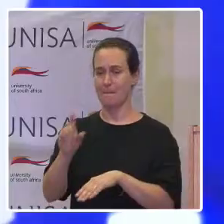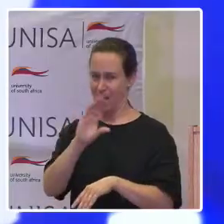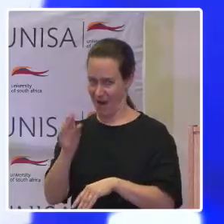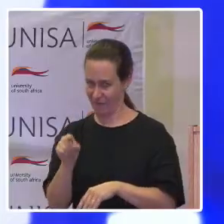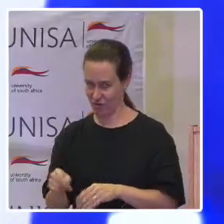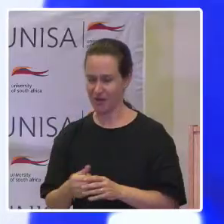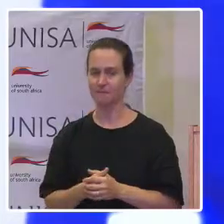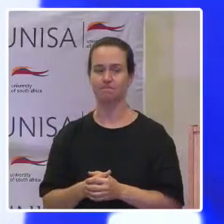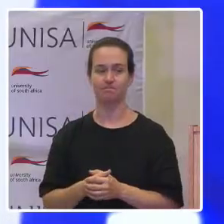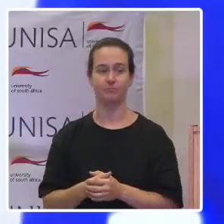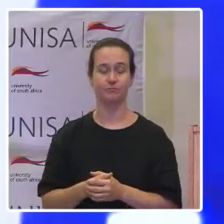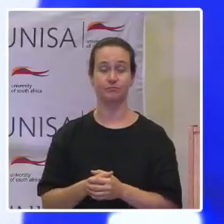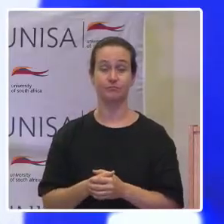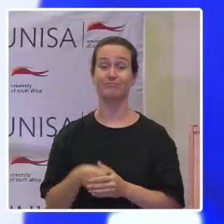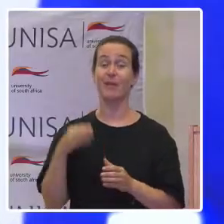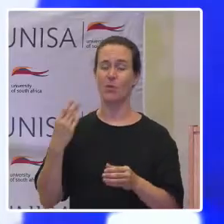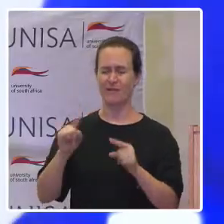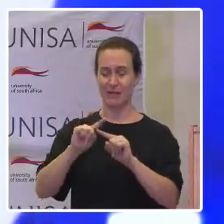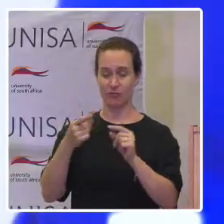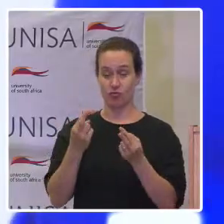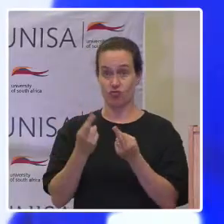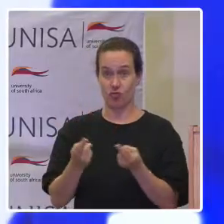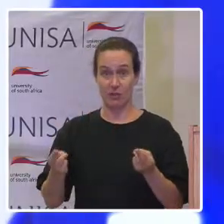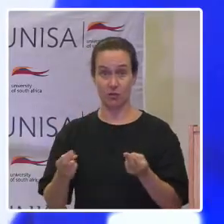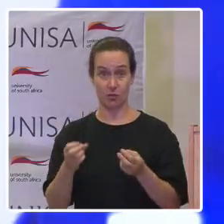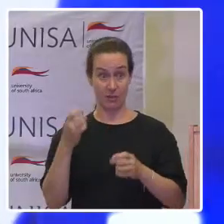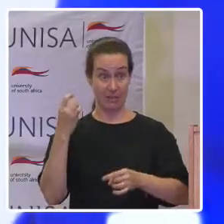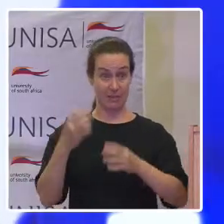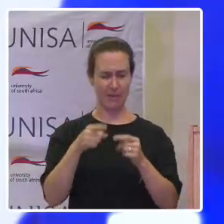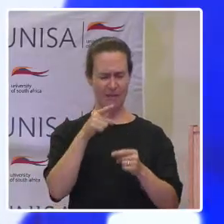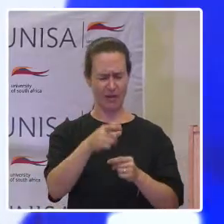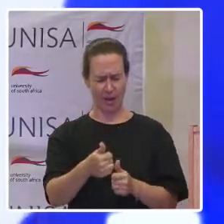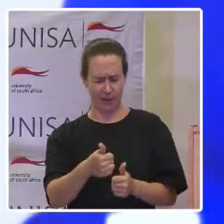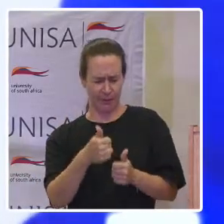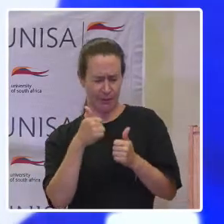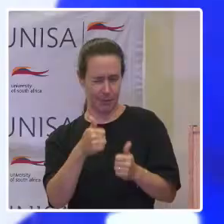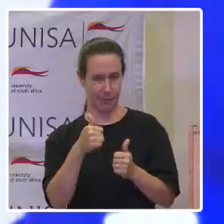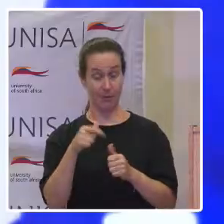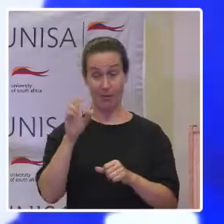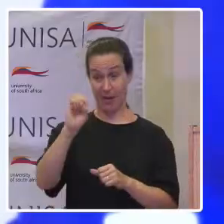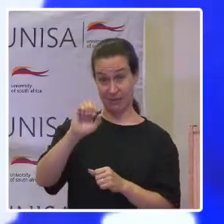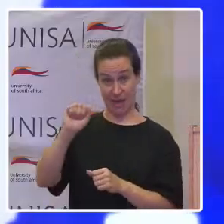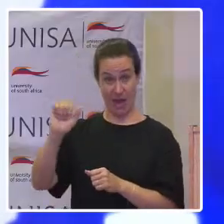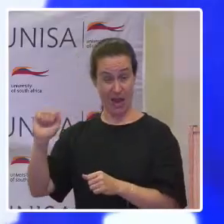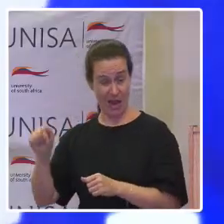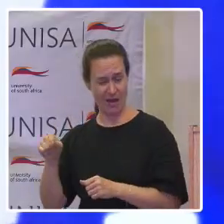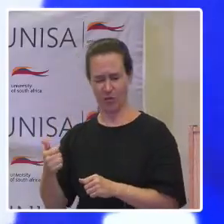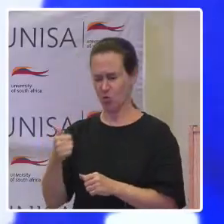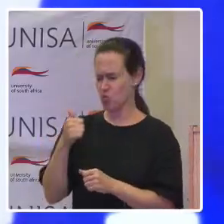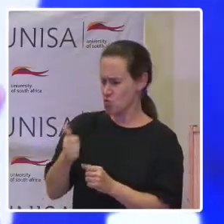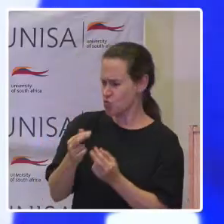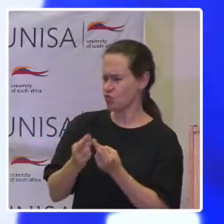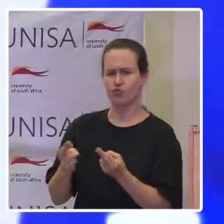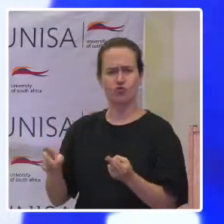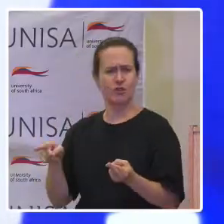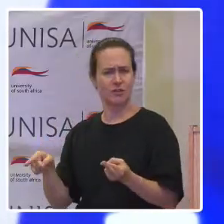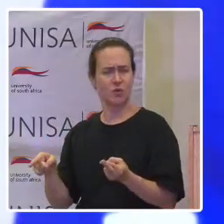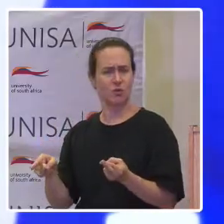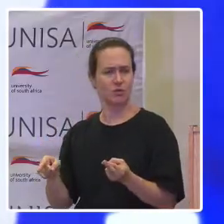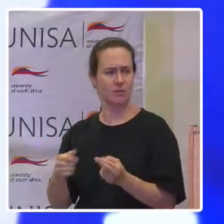Then also the disparity in resources. We have very strong airlines, South African Airways, through its